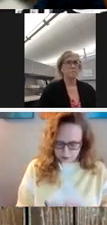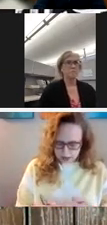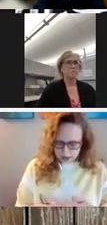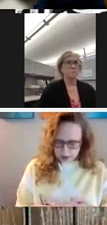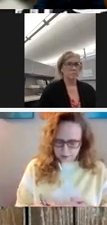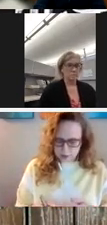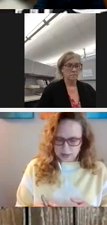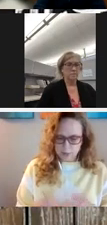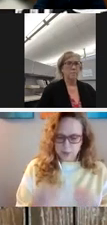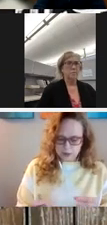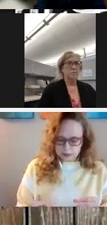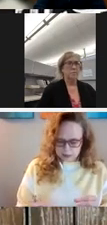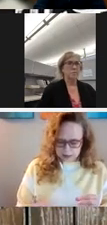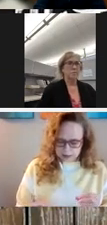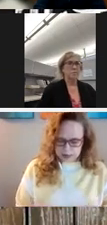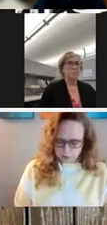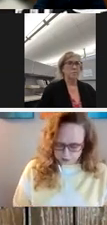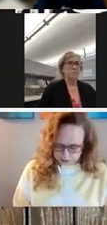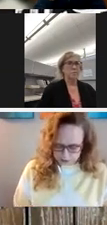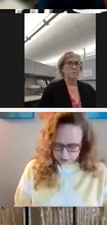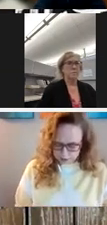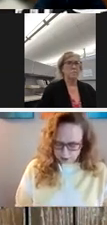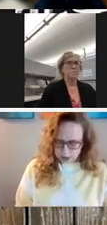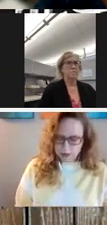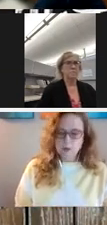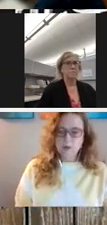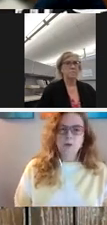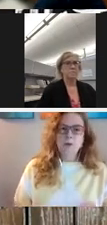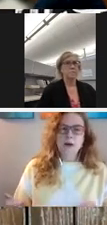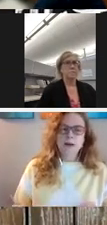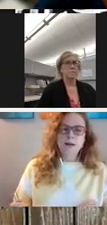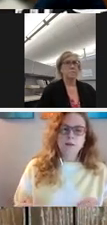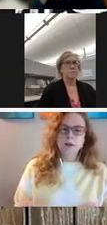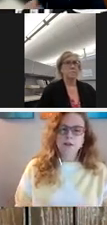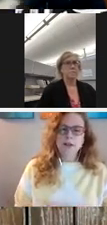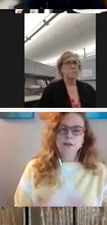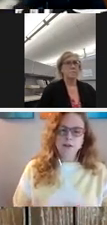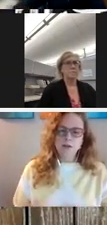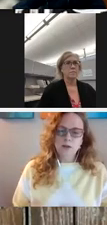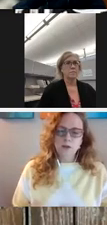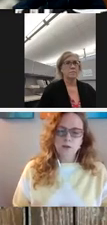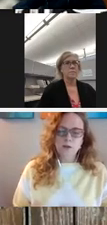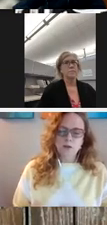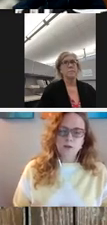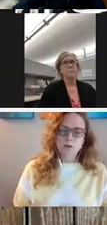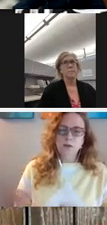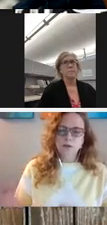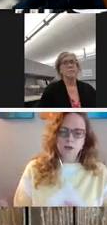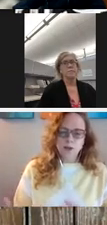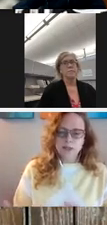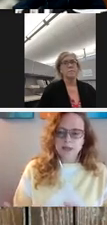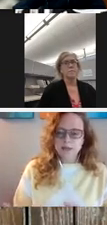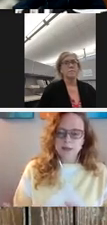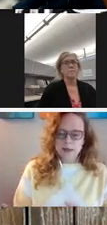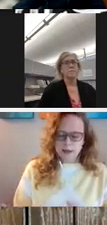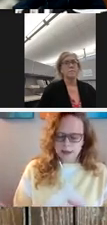team folks can plug in and engage with SETA? So what do they do to work with